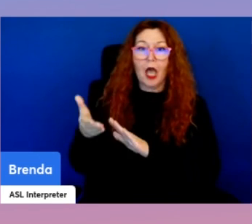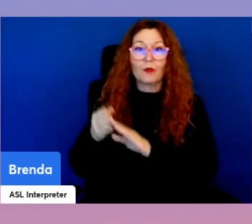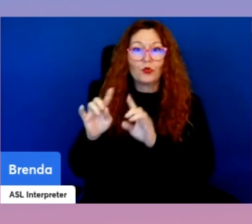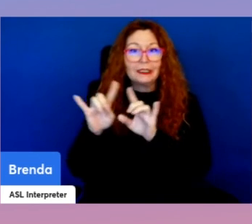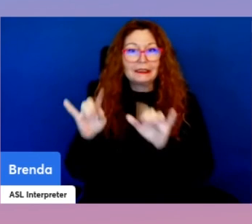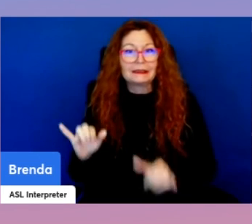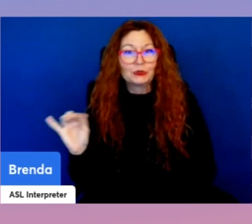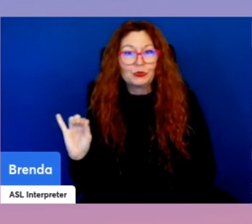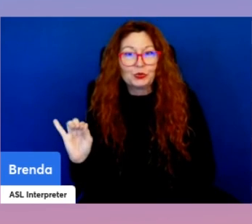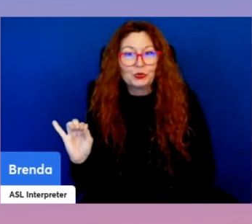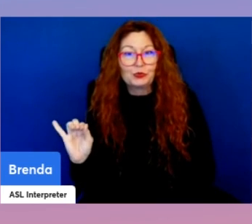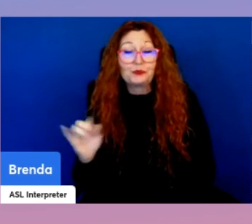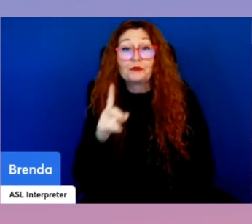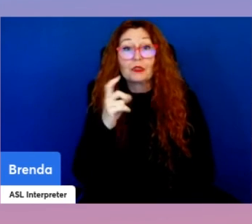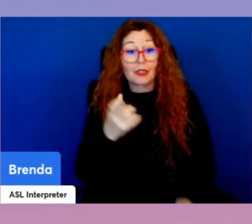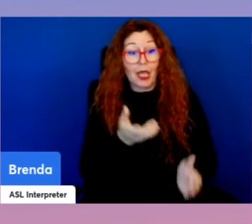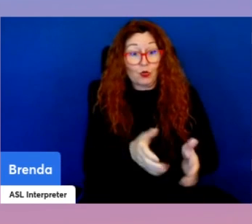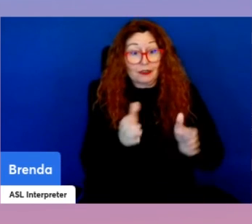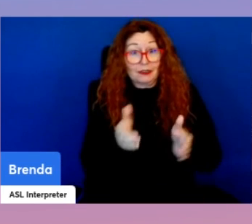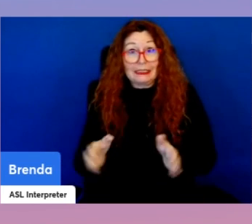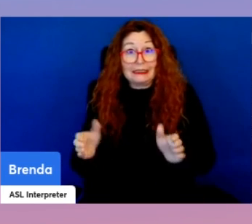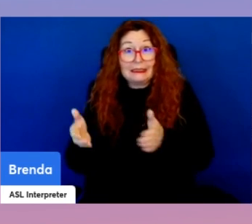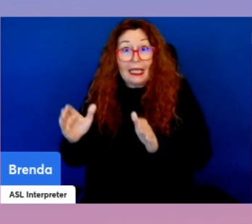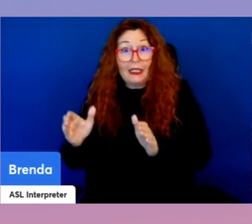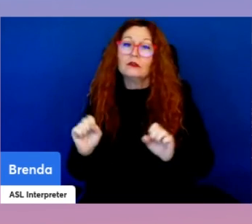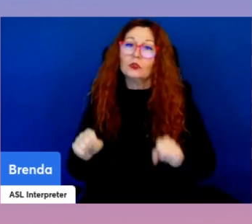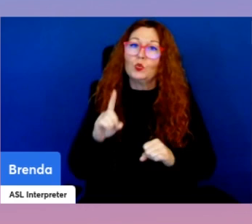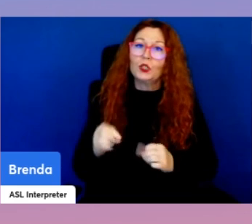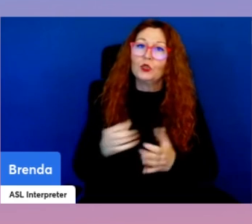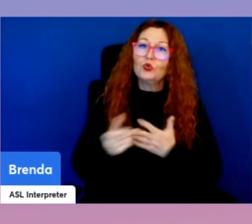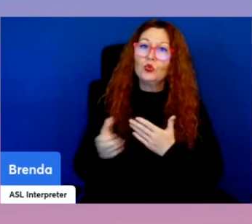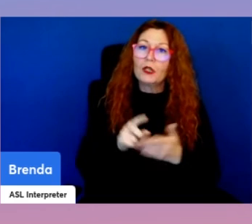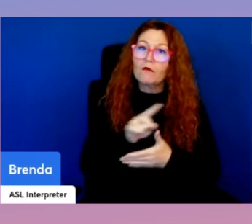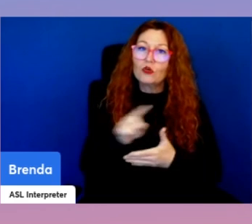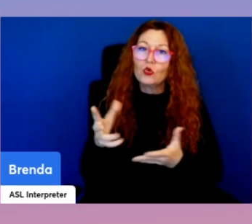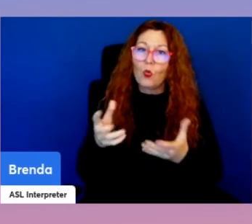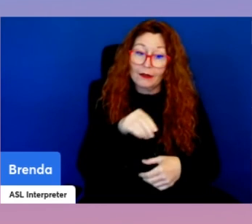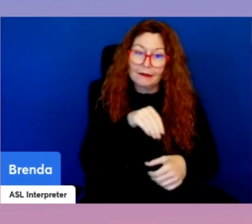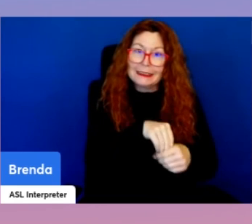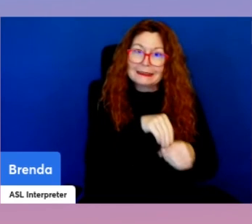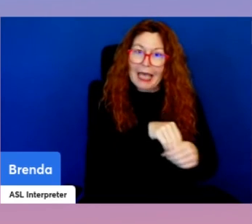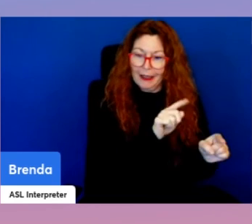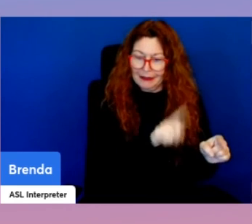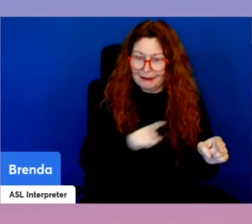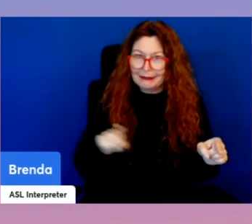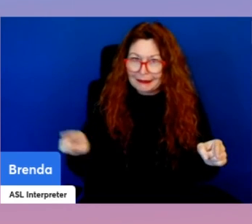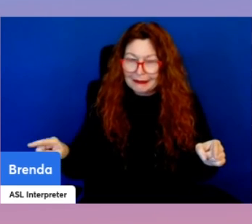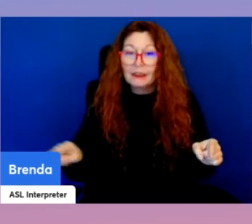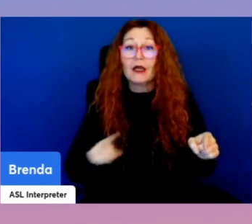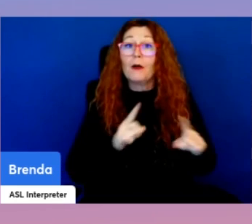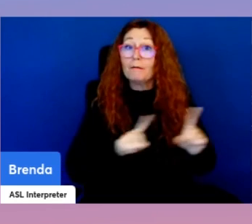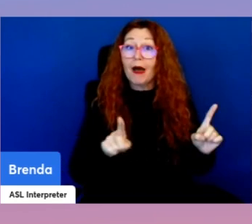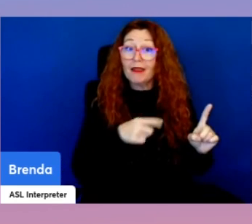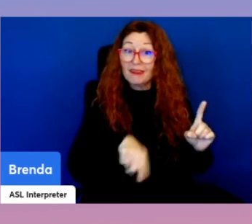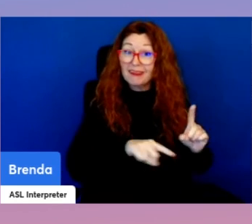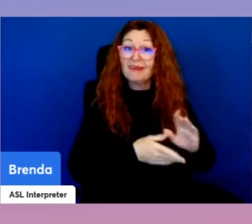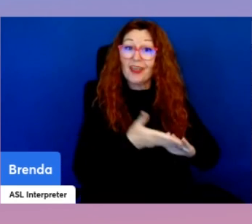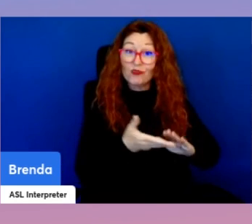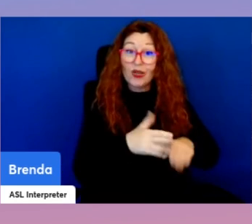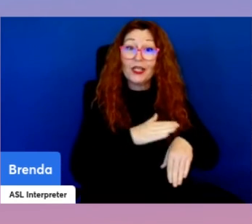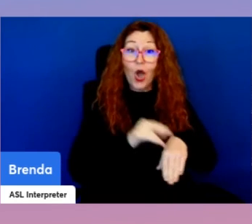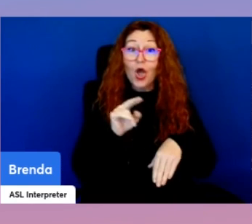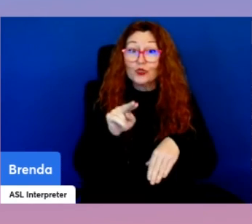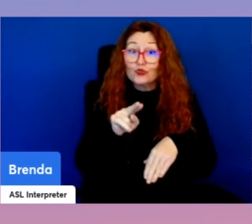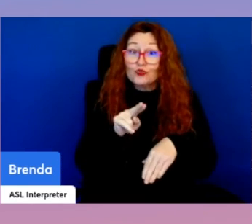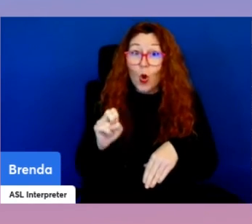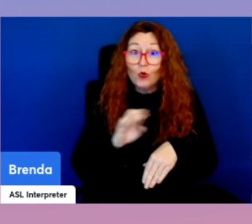Because our containers, while we can do whatever we want inside those containers, they are running on nodes with their own operating systems, and those nodes are